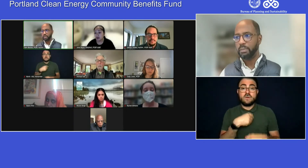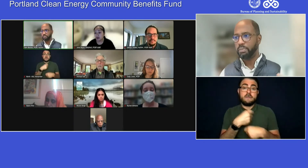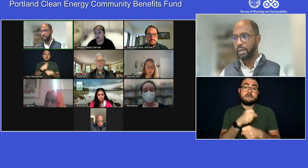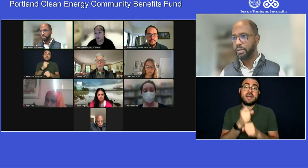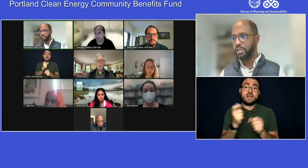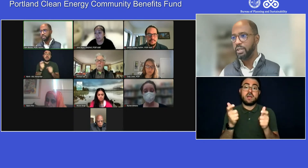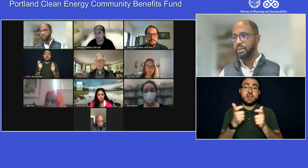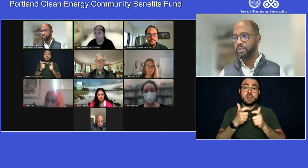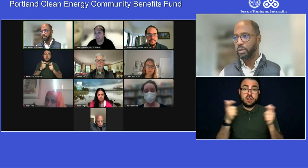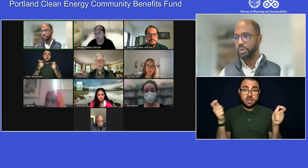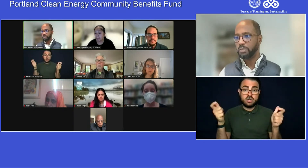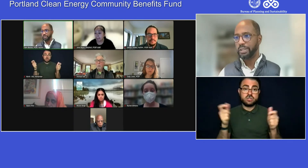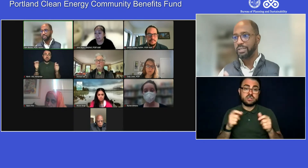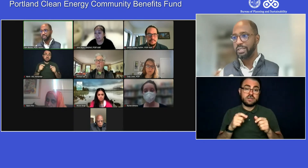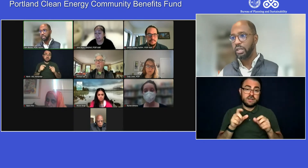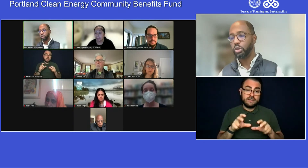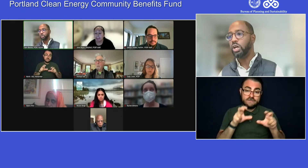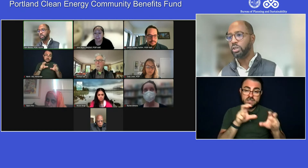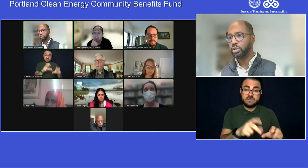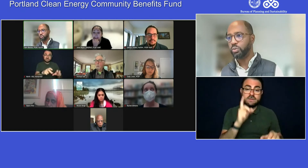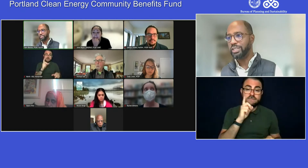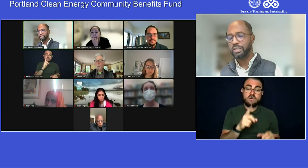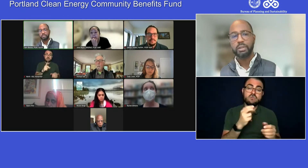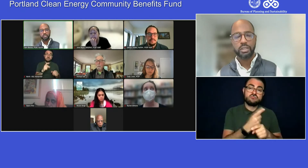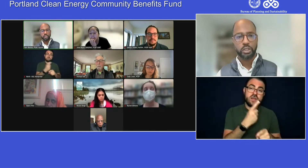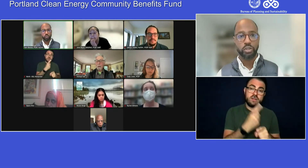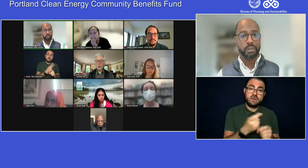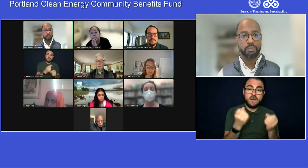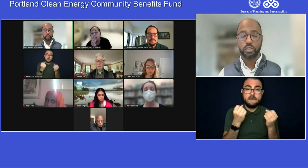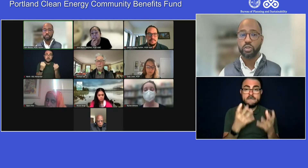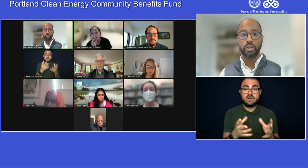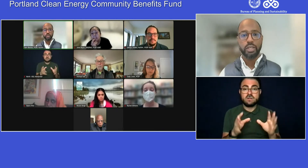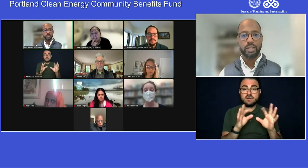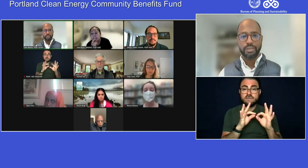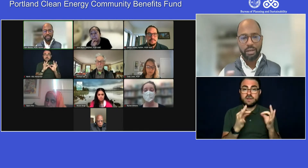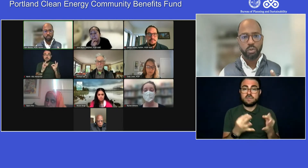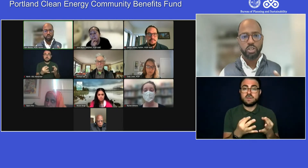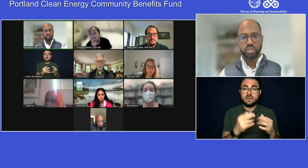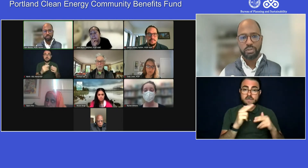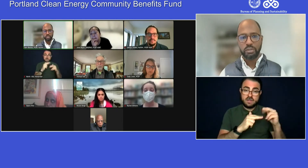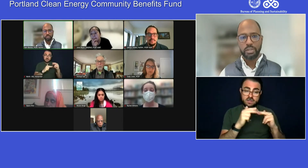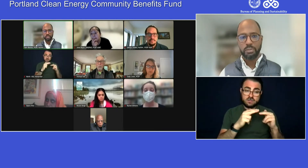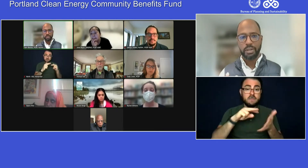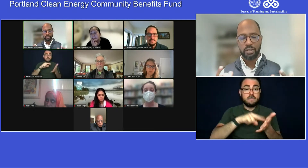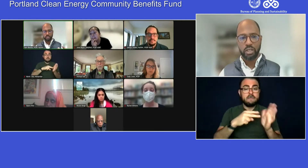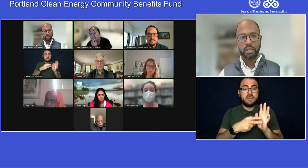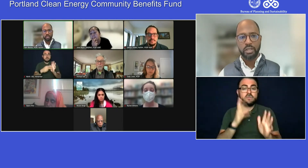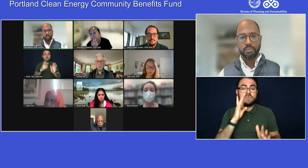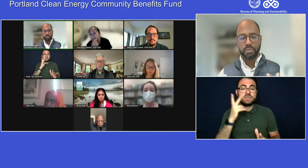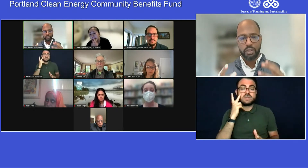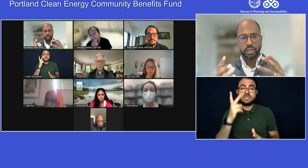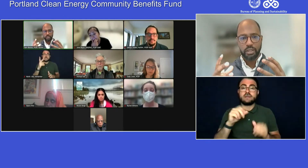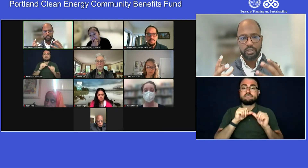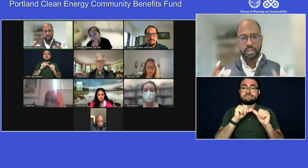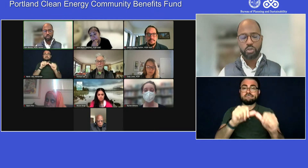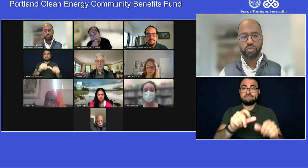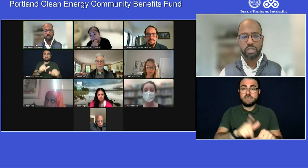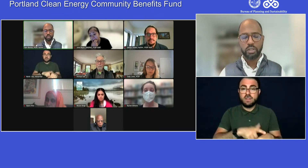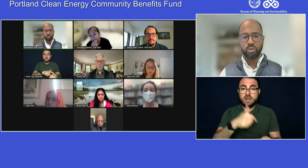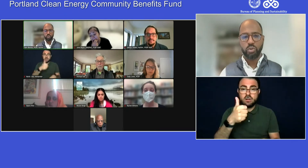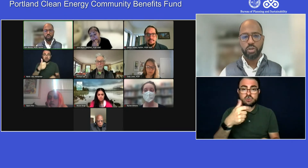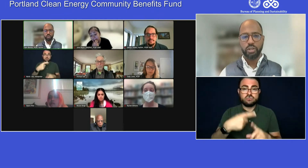unregulated multifamily property, then we expect to see a longer rent stability agreement. And so that will ultimately be dependent on